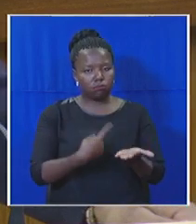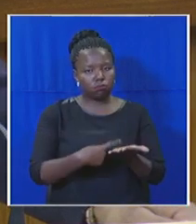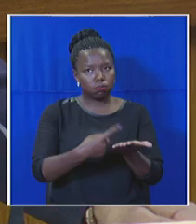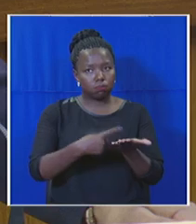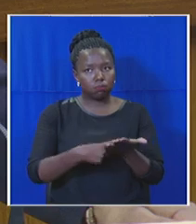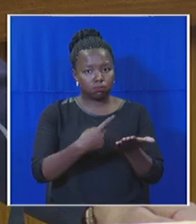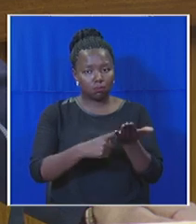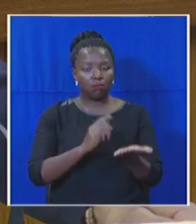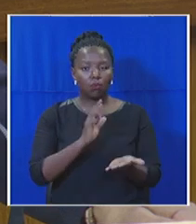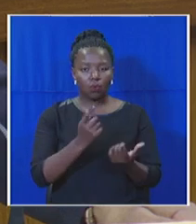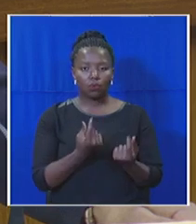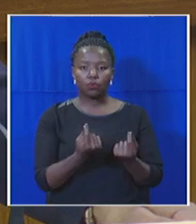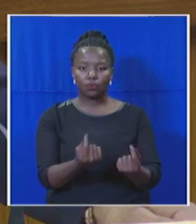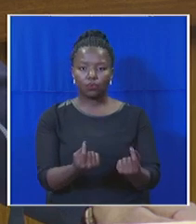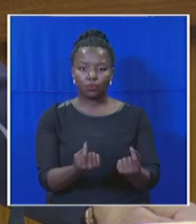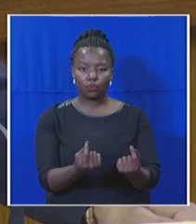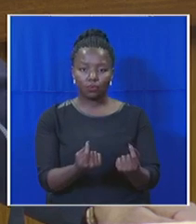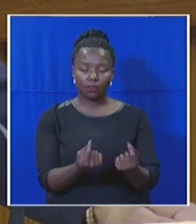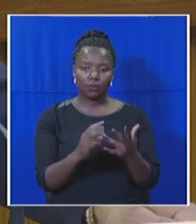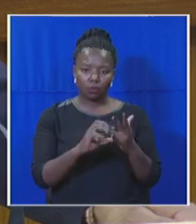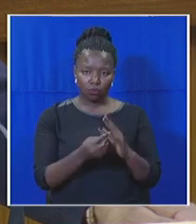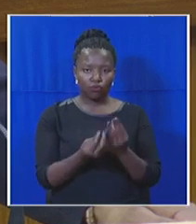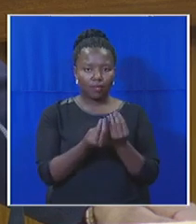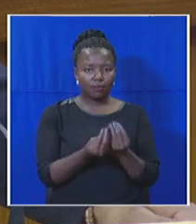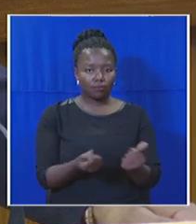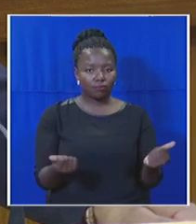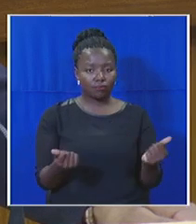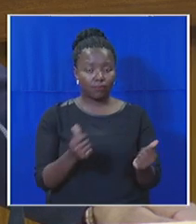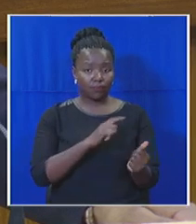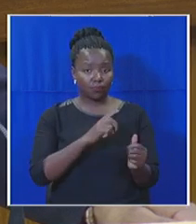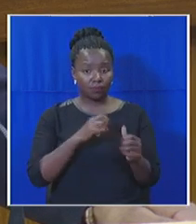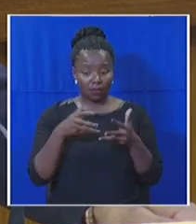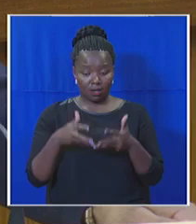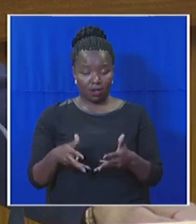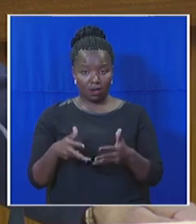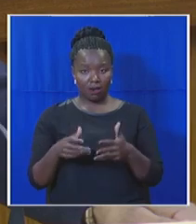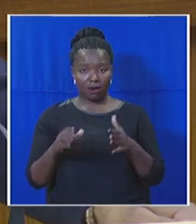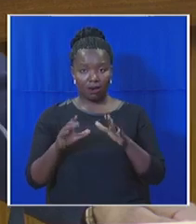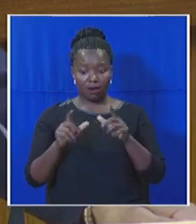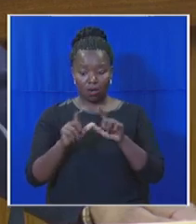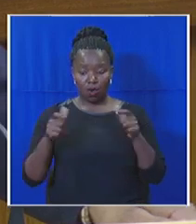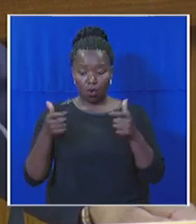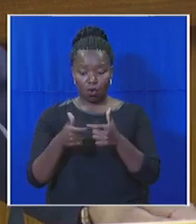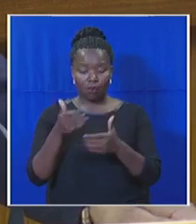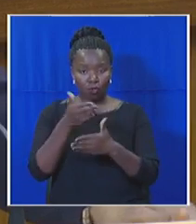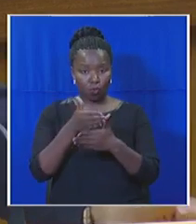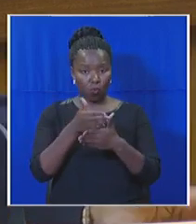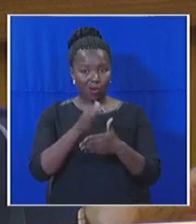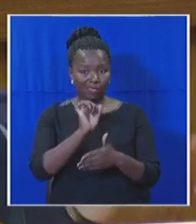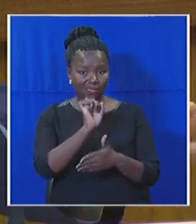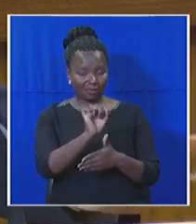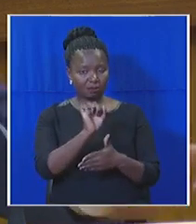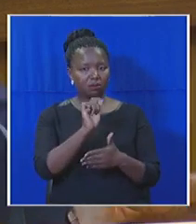addressed. And that's why, in the process of the work of the Commission, it will find ways and means